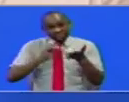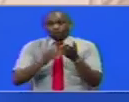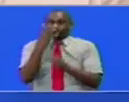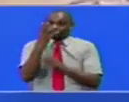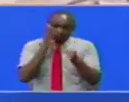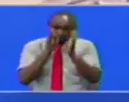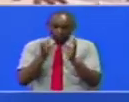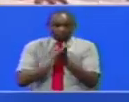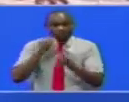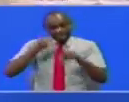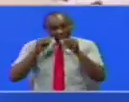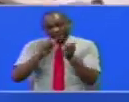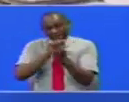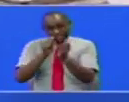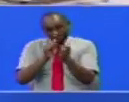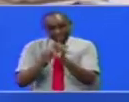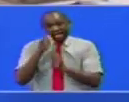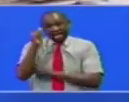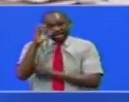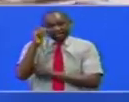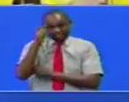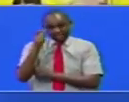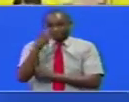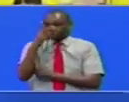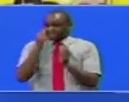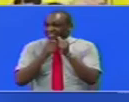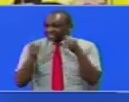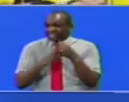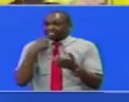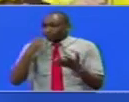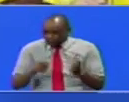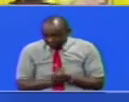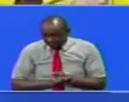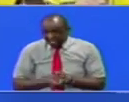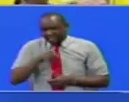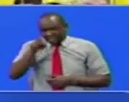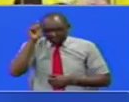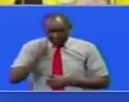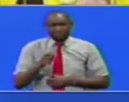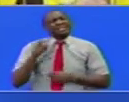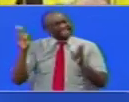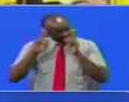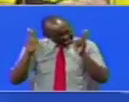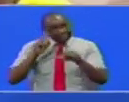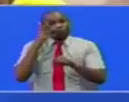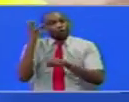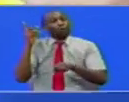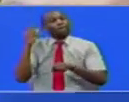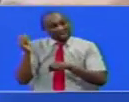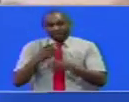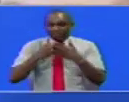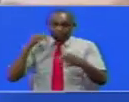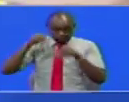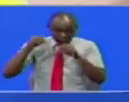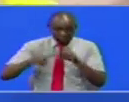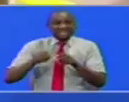of the Elections Amendment Act of 2016, requires the setup to be in place 4 months to the polls and should be